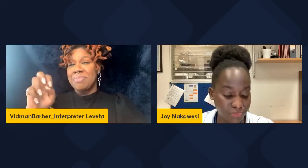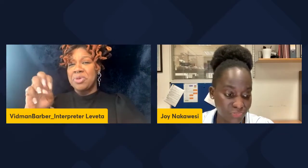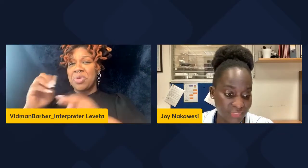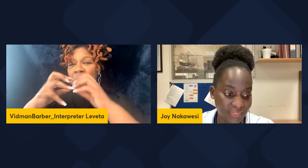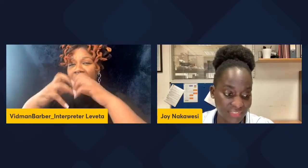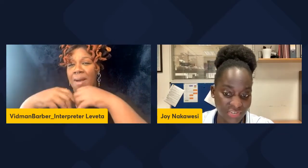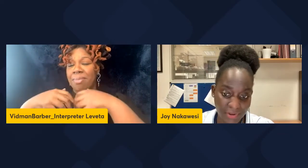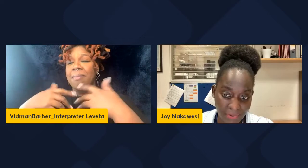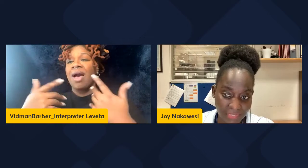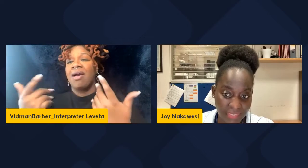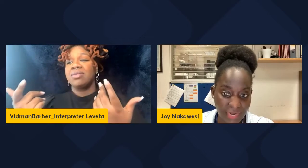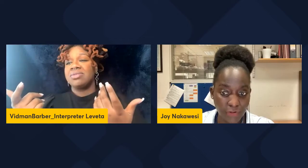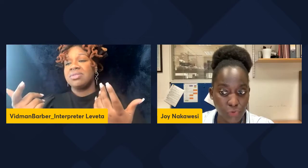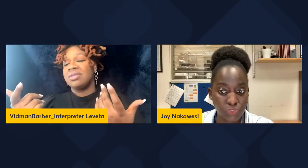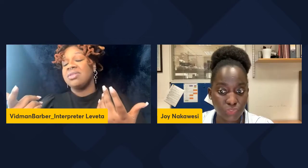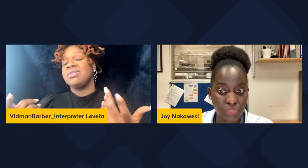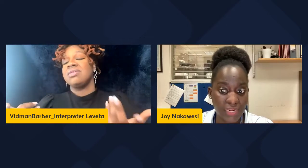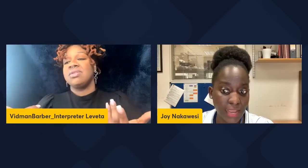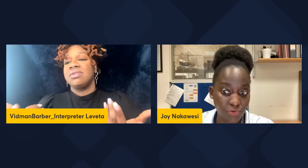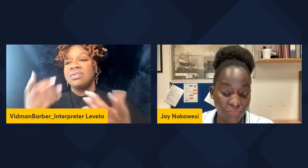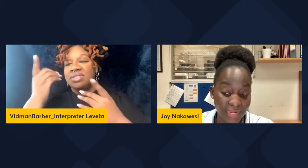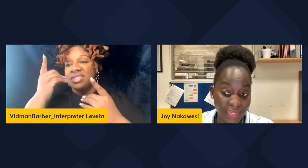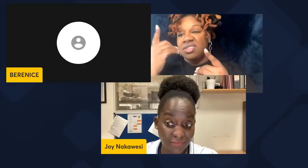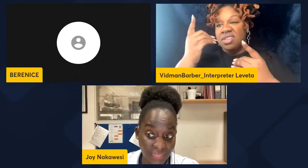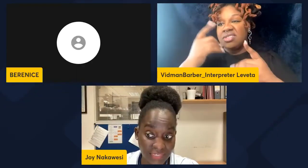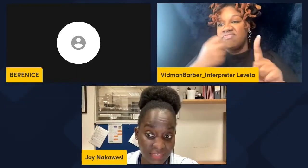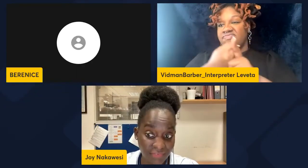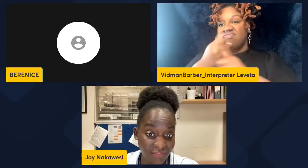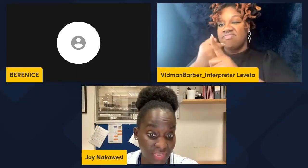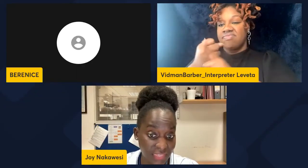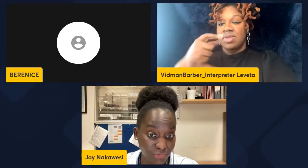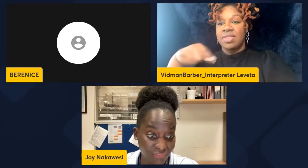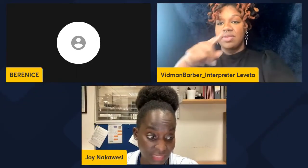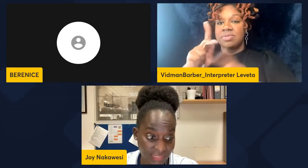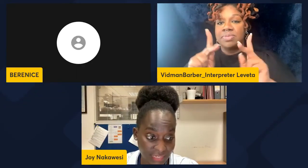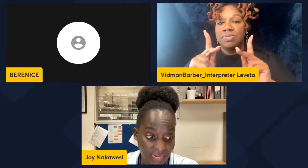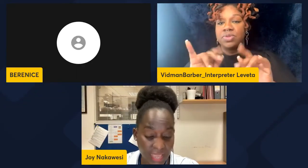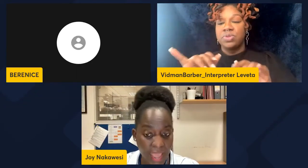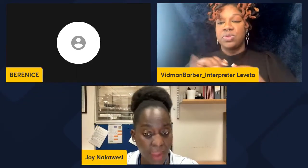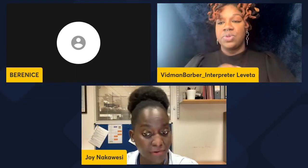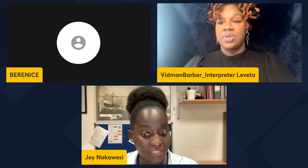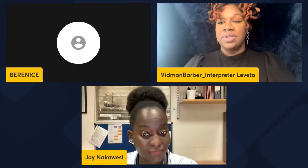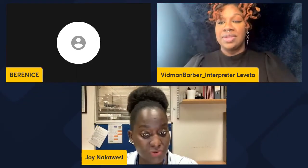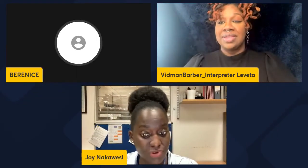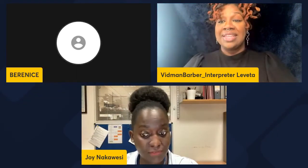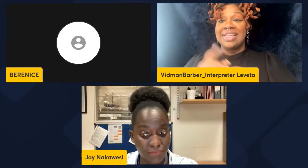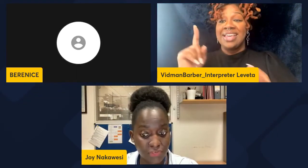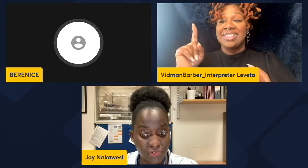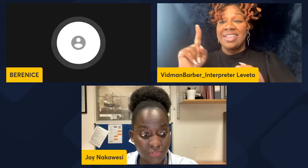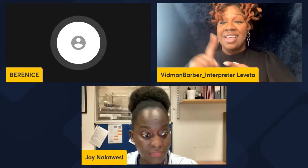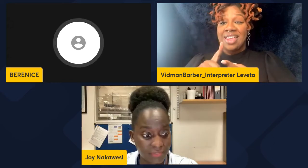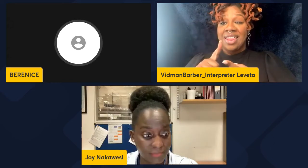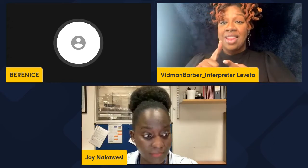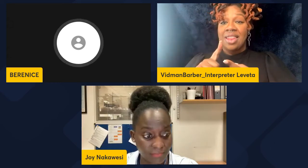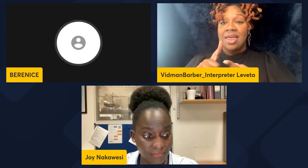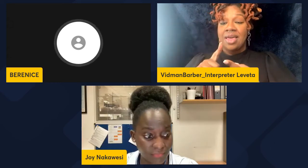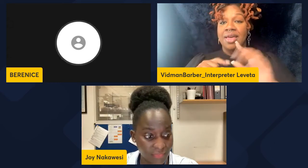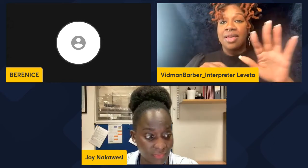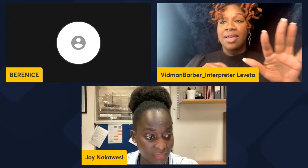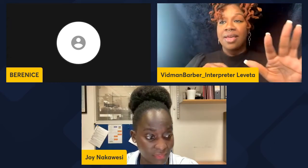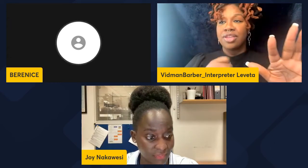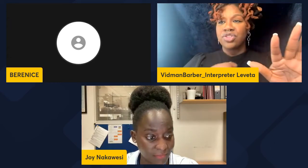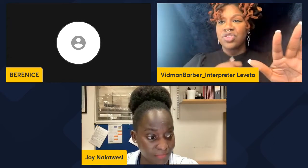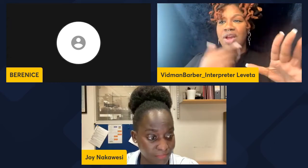memory responses generated and also the lack of an effective available vaccine, RSV reinfection. Sorry, Dr.